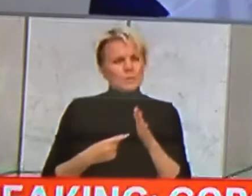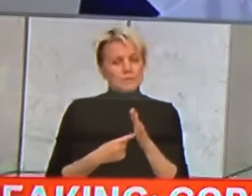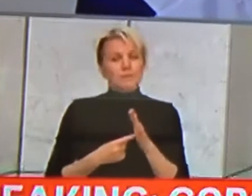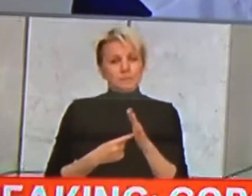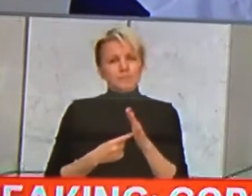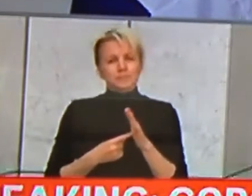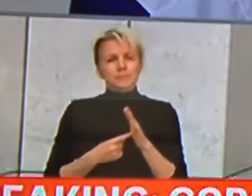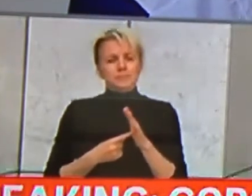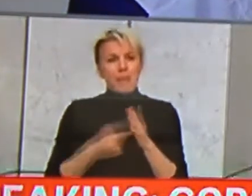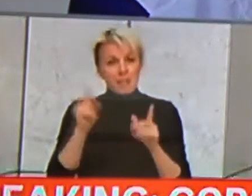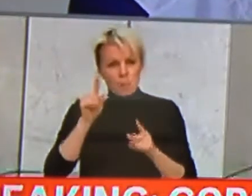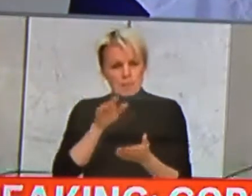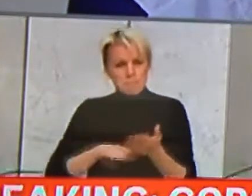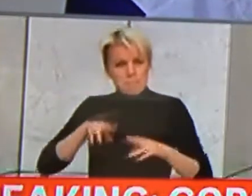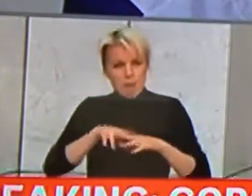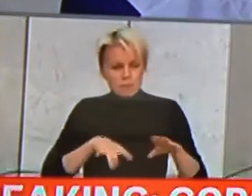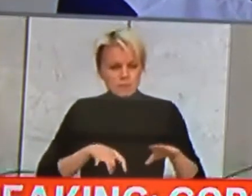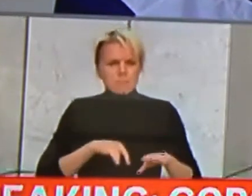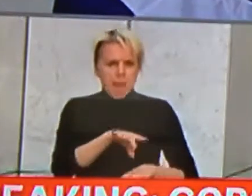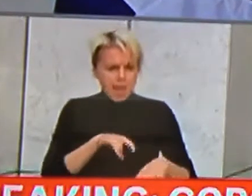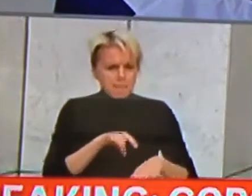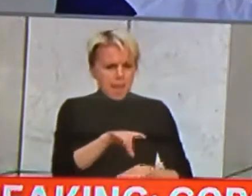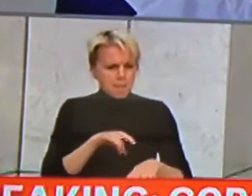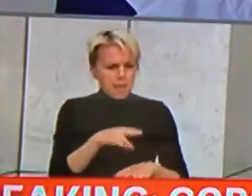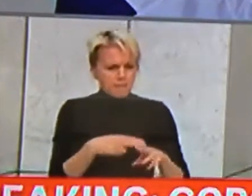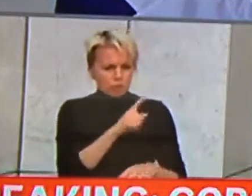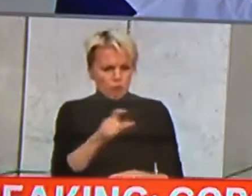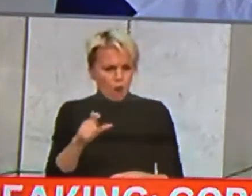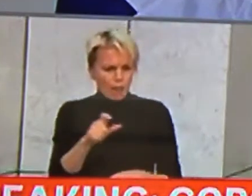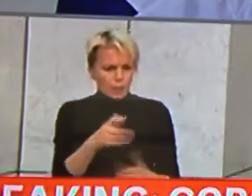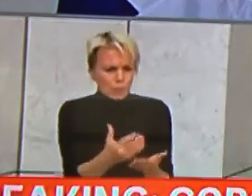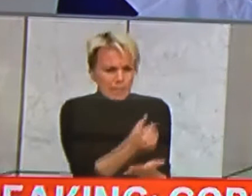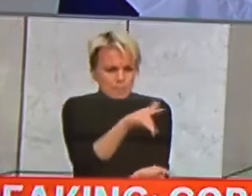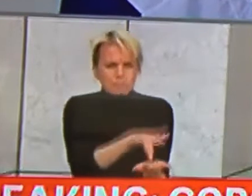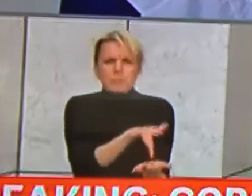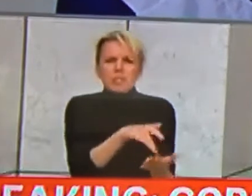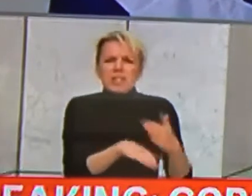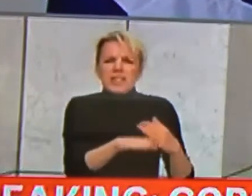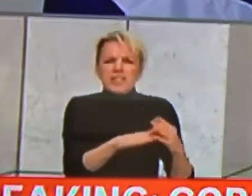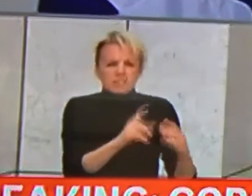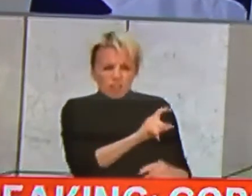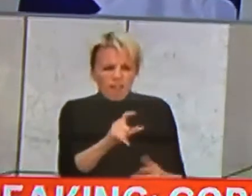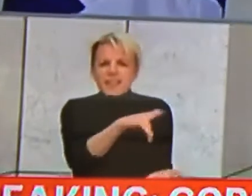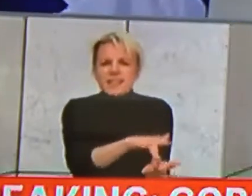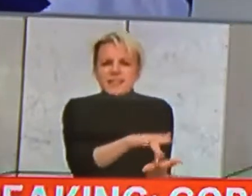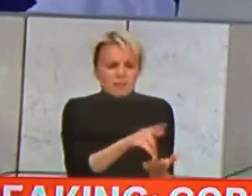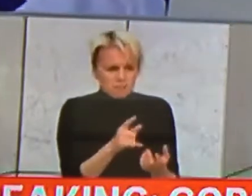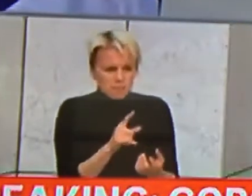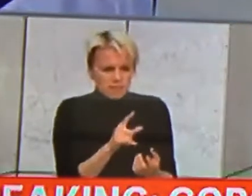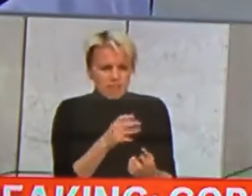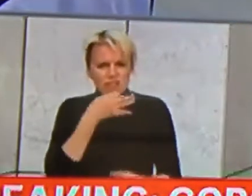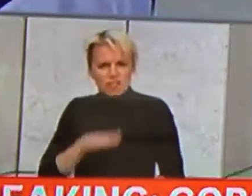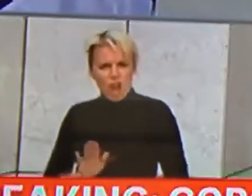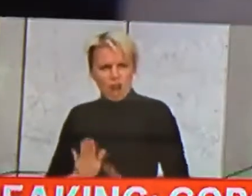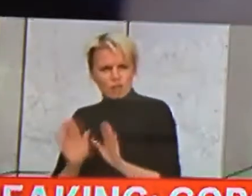for childcare where they are being urged not to attend, or in some cases they've lost their job and they can no longer afford it. Centres want